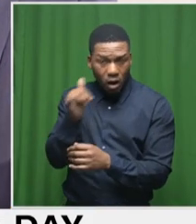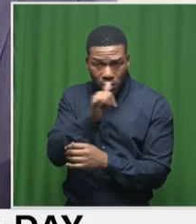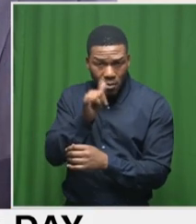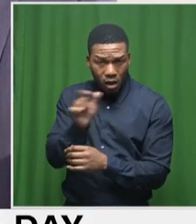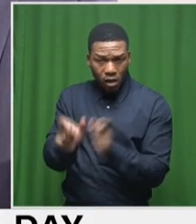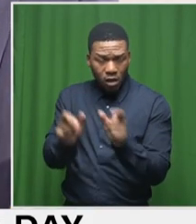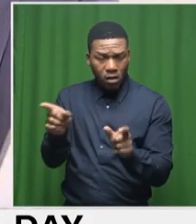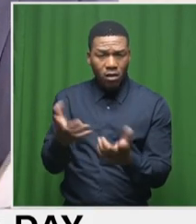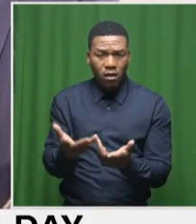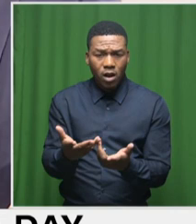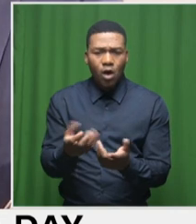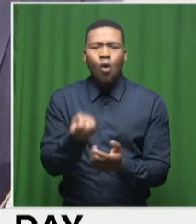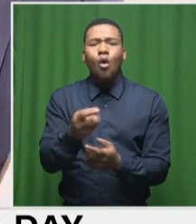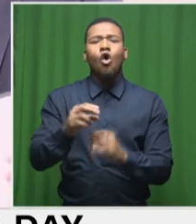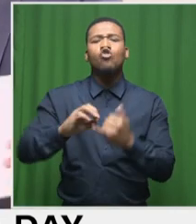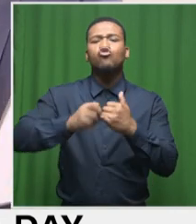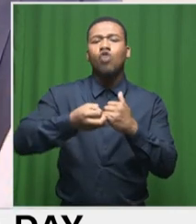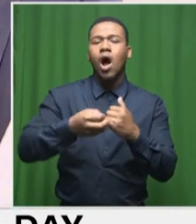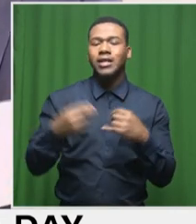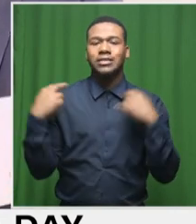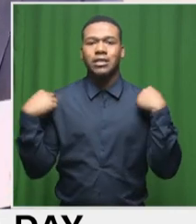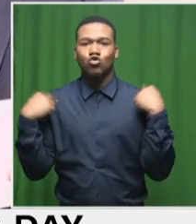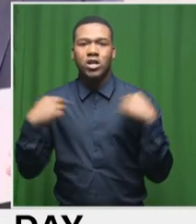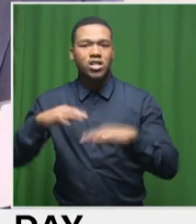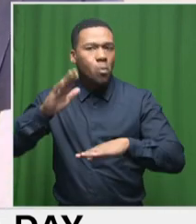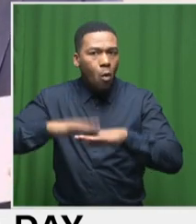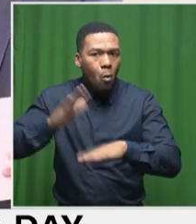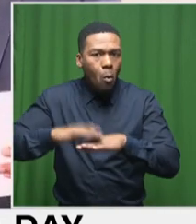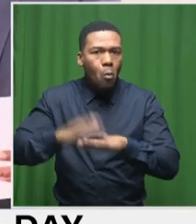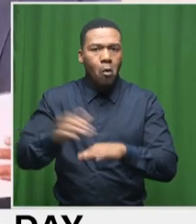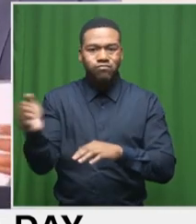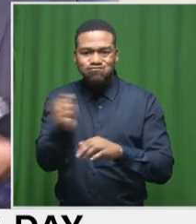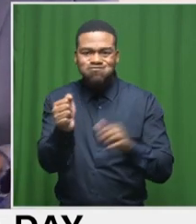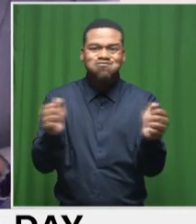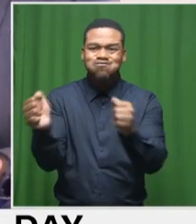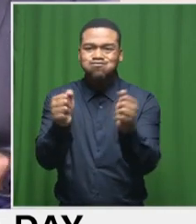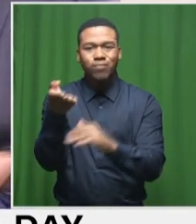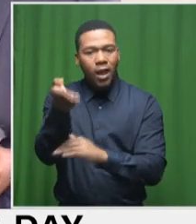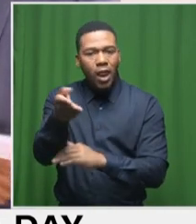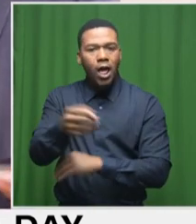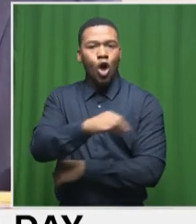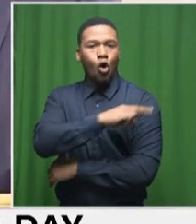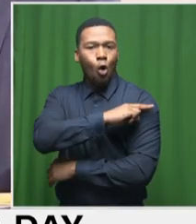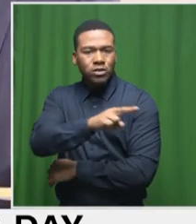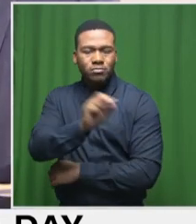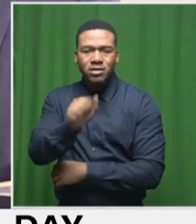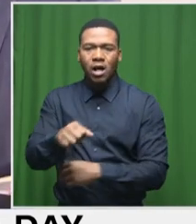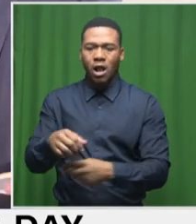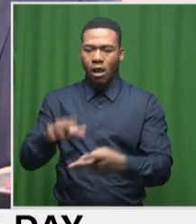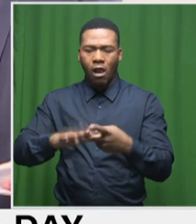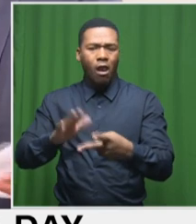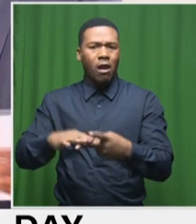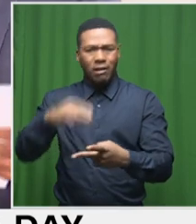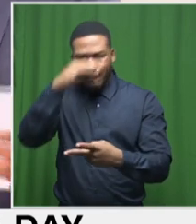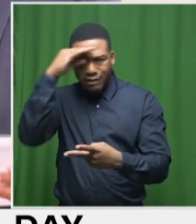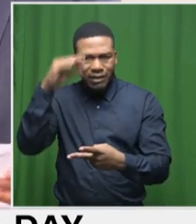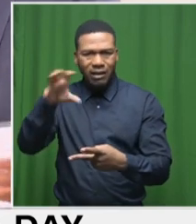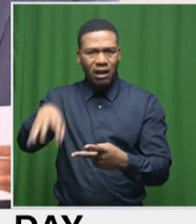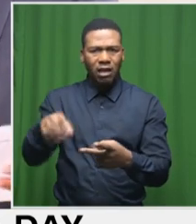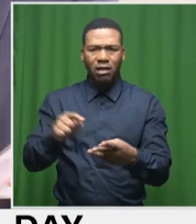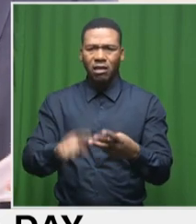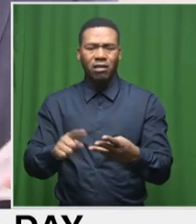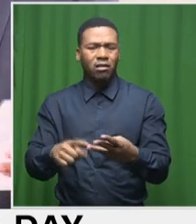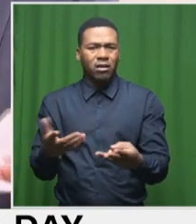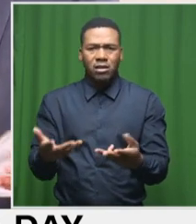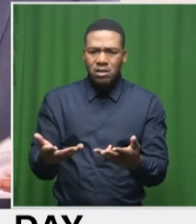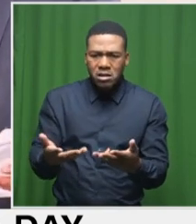up security, especially around hospitals and around clinics where people are mostly vulnerable and they're going there to be receiving health care,